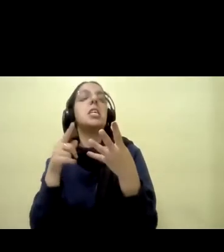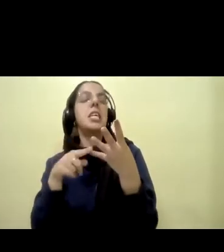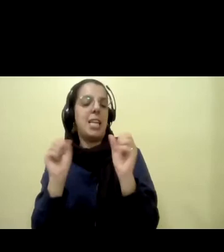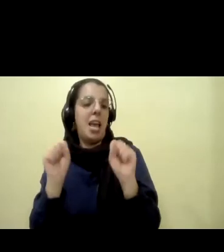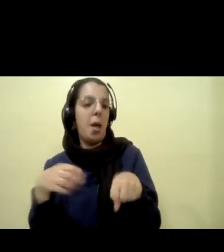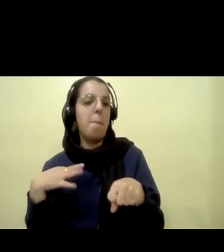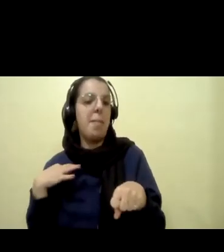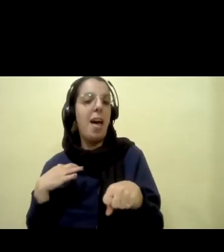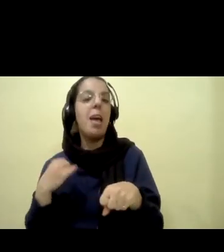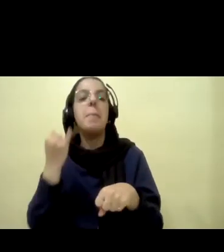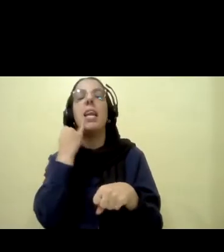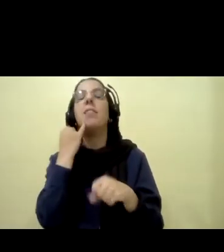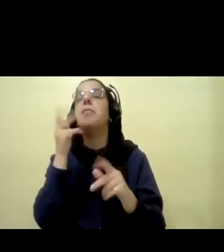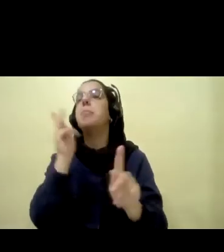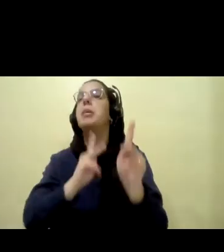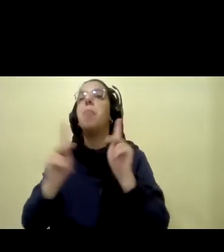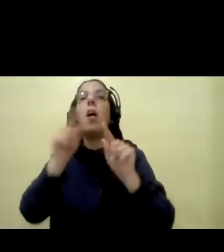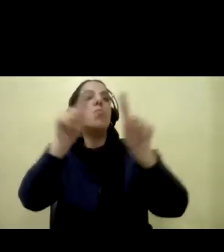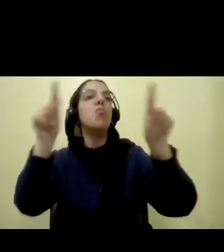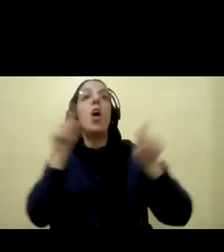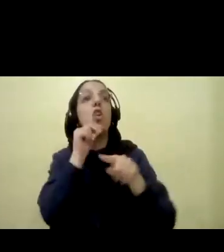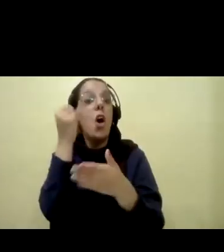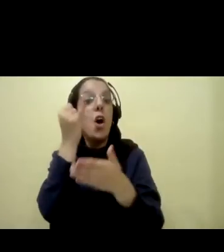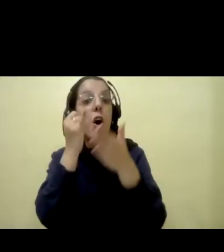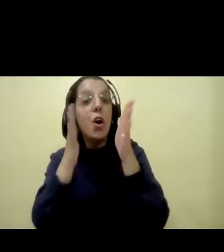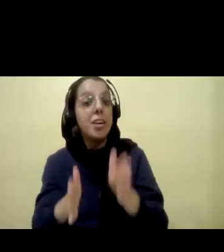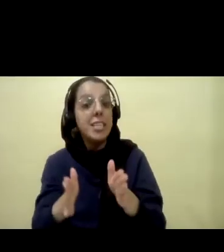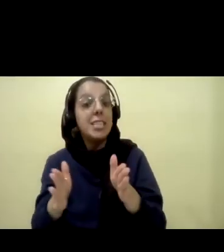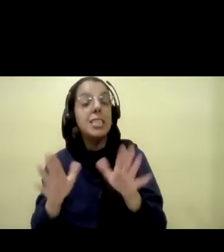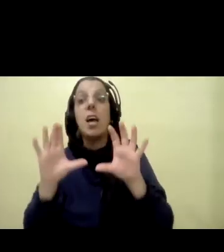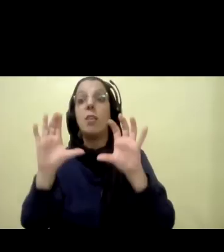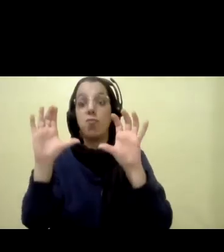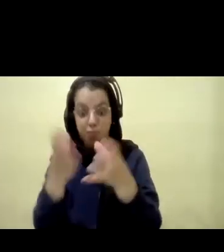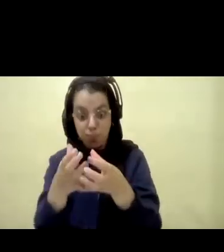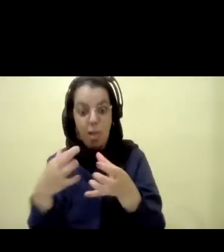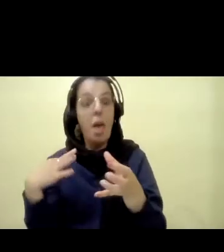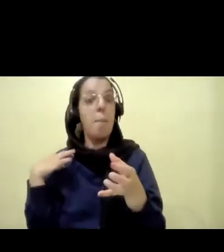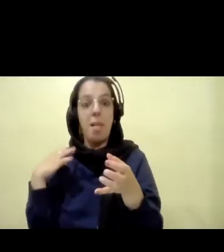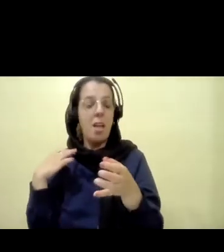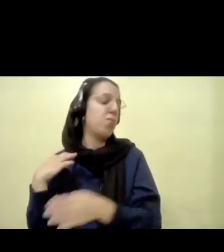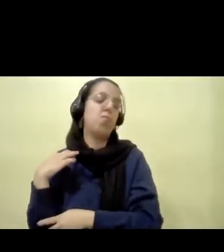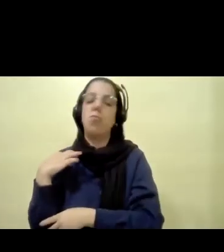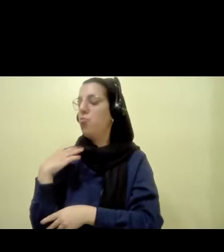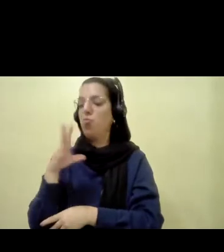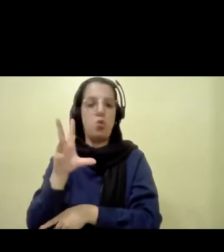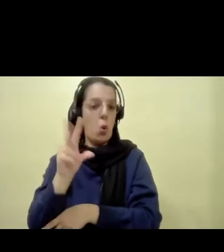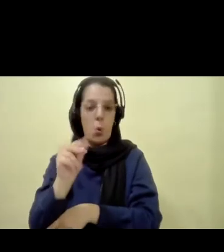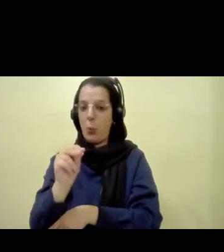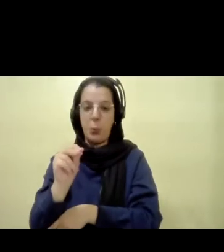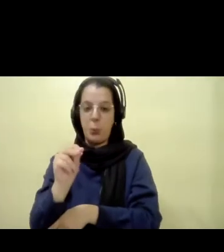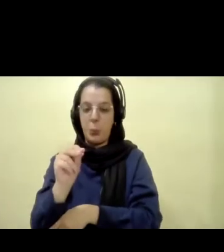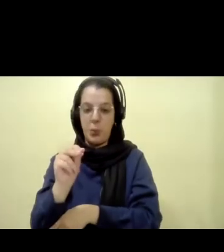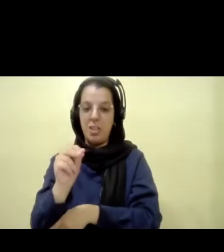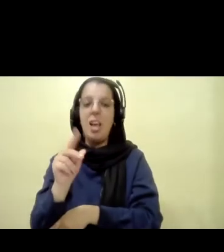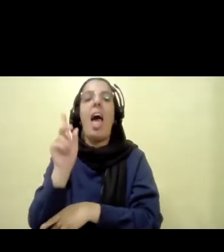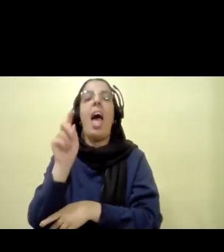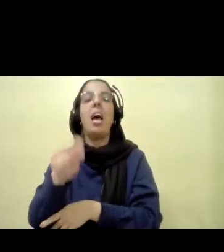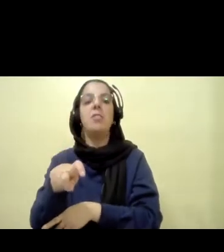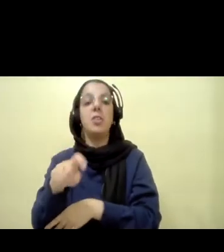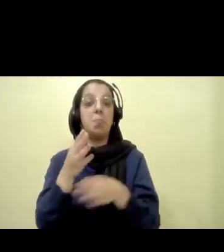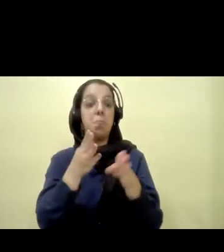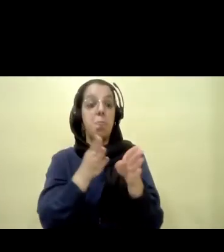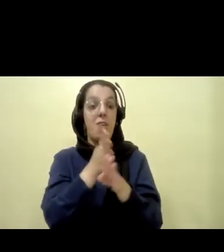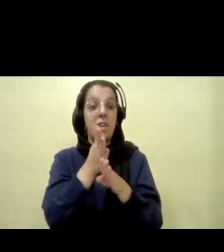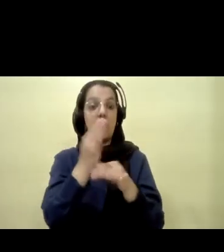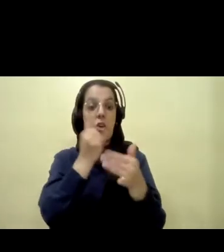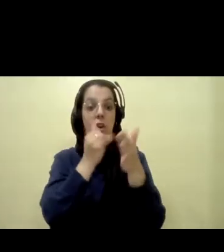of people who are not artists apply? No. You need to be a group of professional